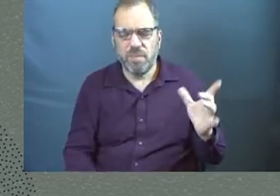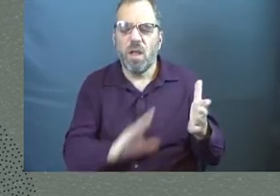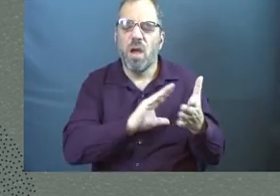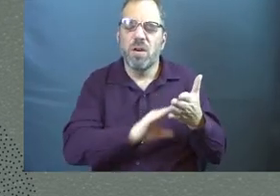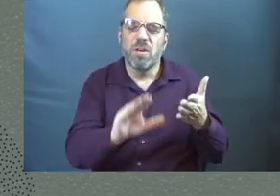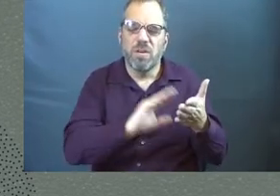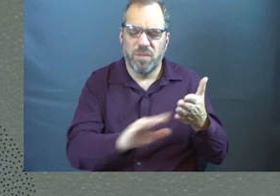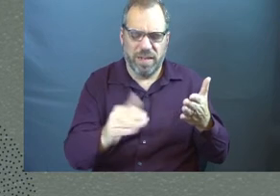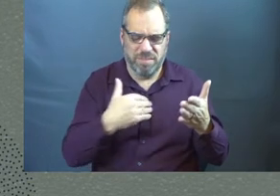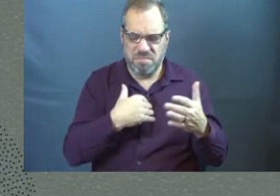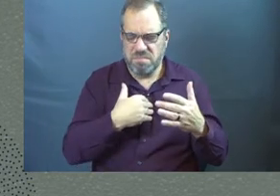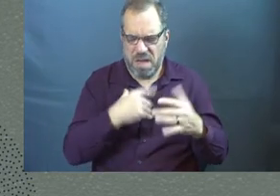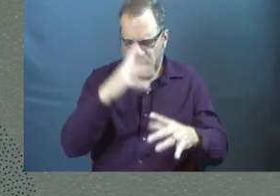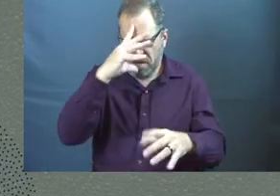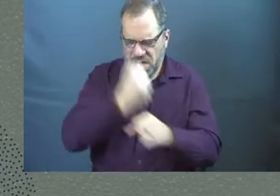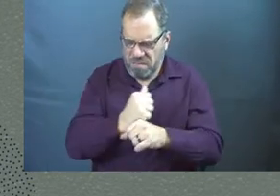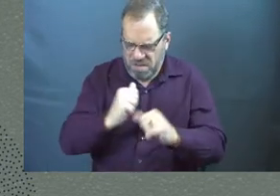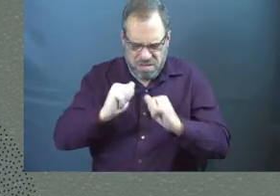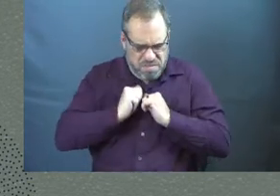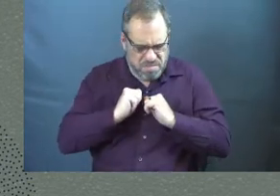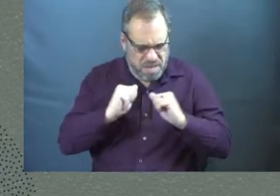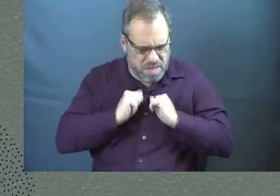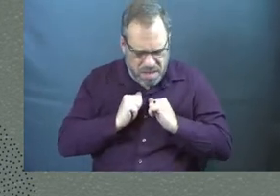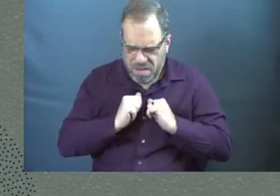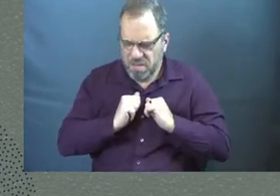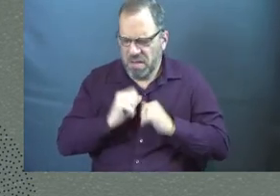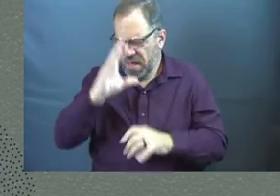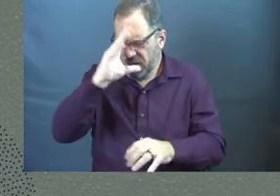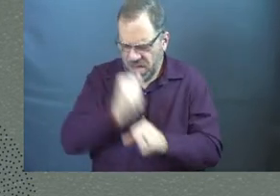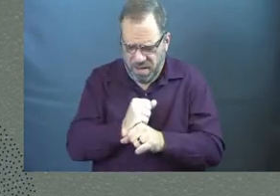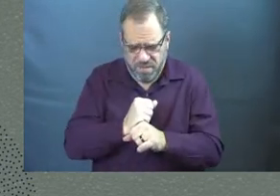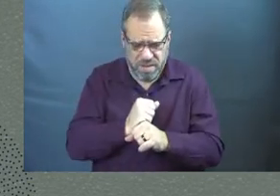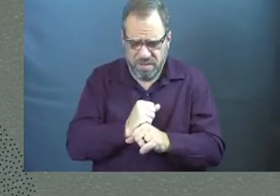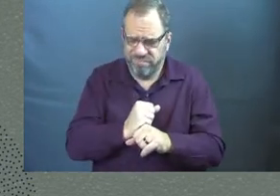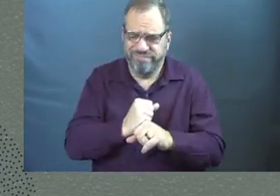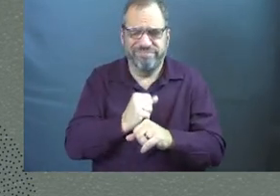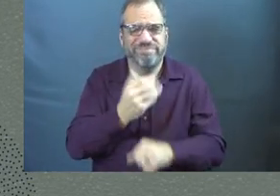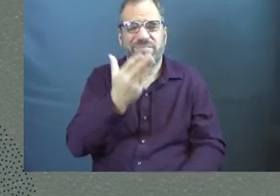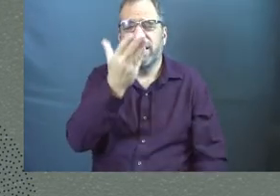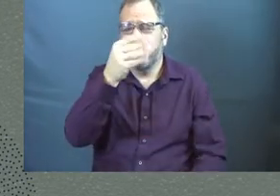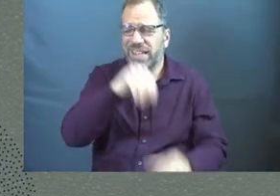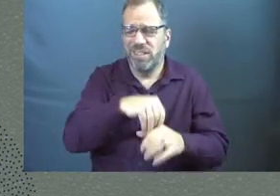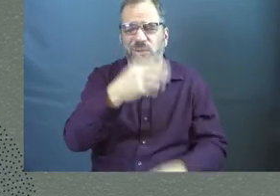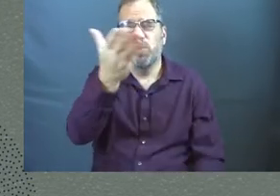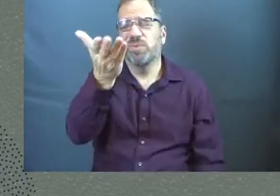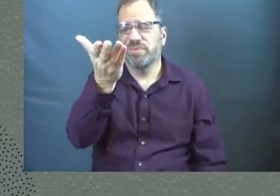Forgive us for putting our confidence in ourselves. Our confidence should only ever be in you.